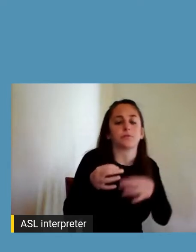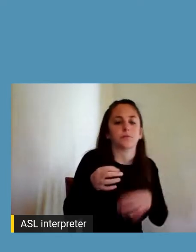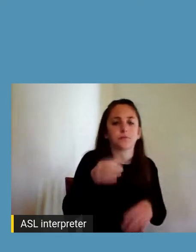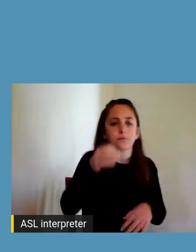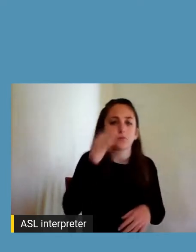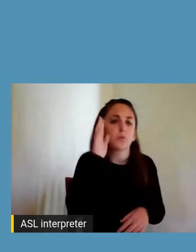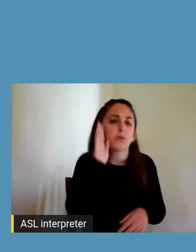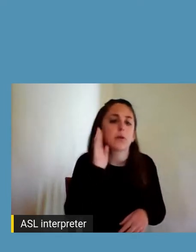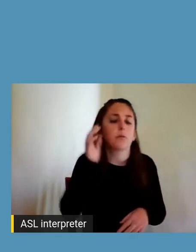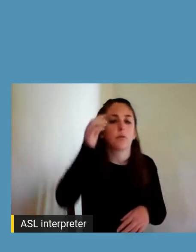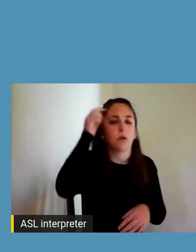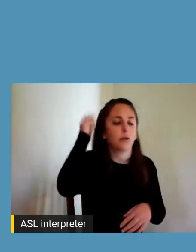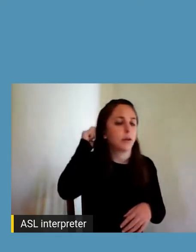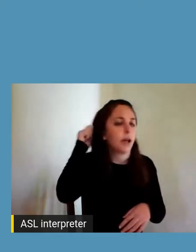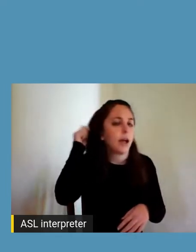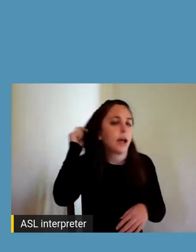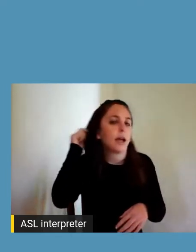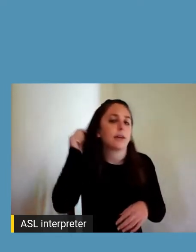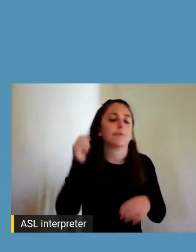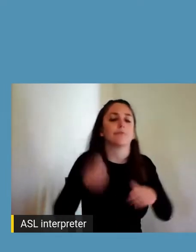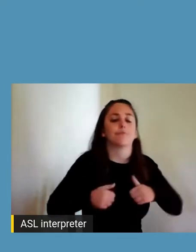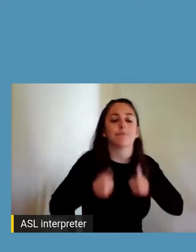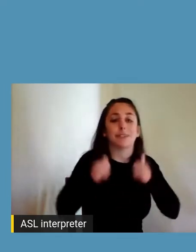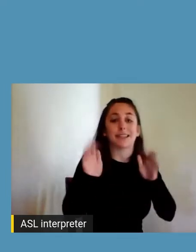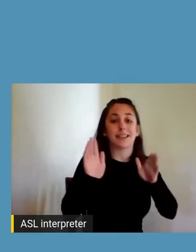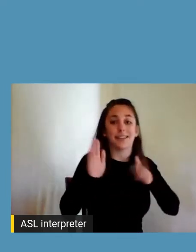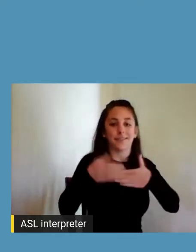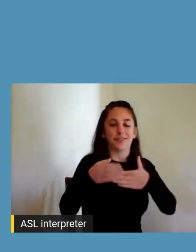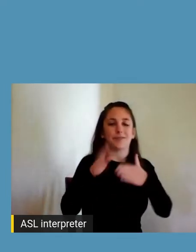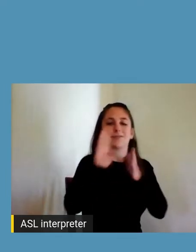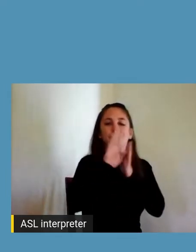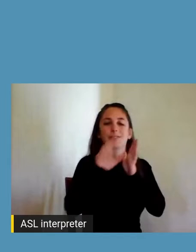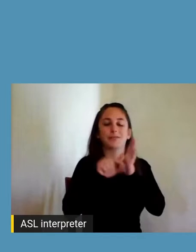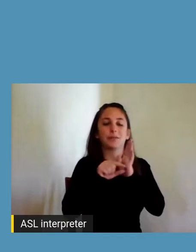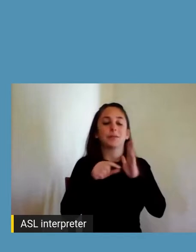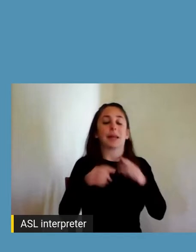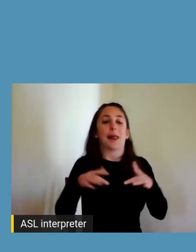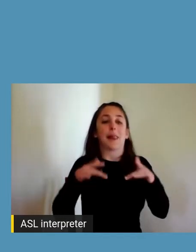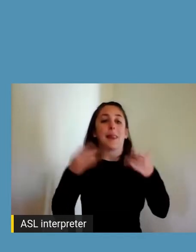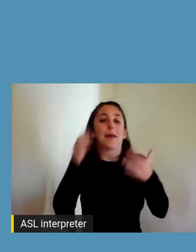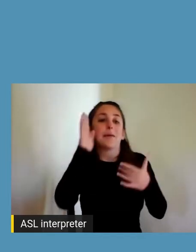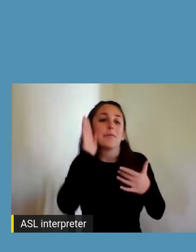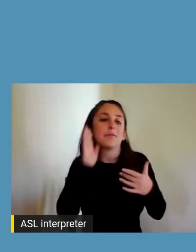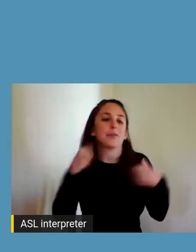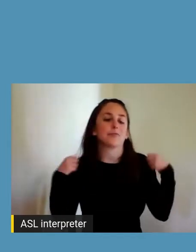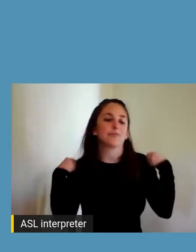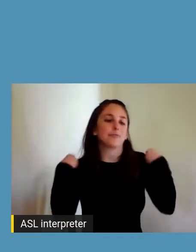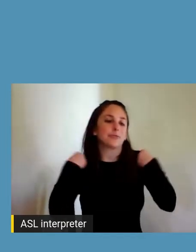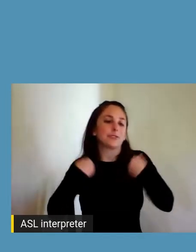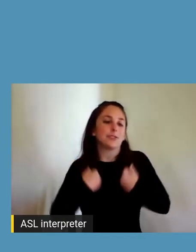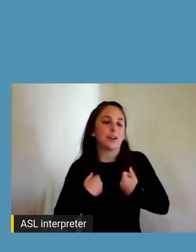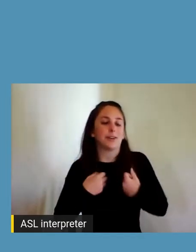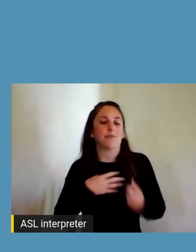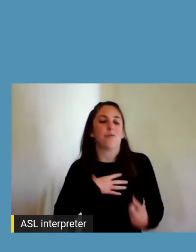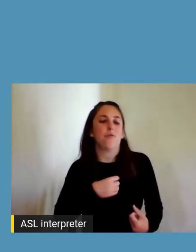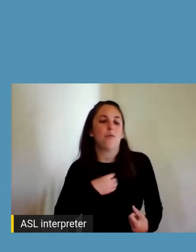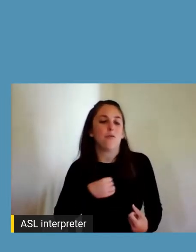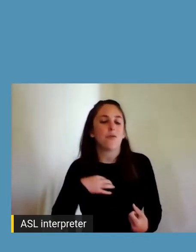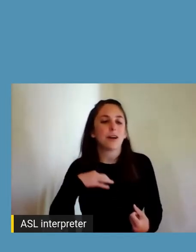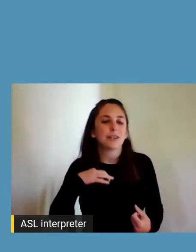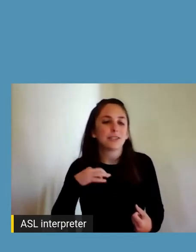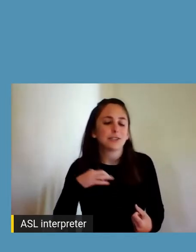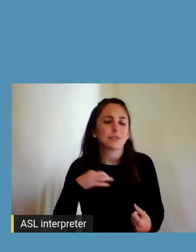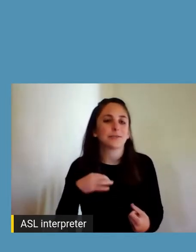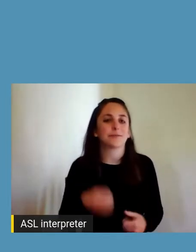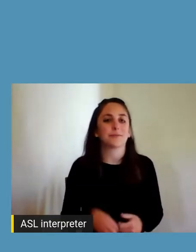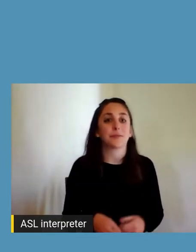a plant behind me, some curtains. I'm wearing a light brown jacket and a white button-up shirt. A little bit of what I do. I